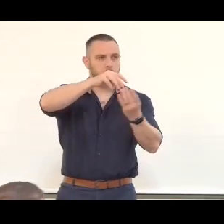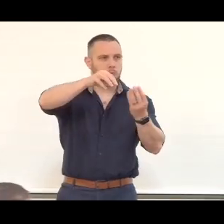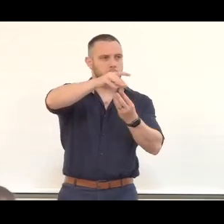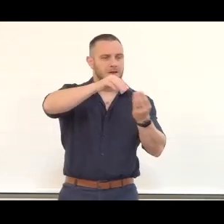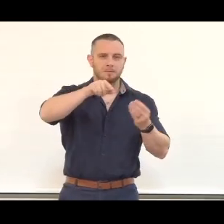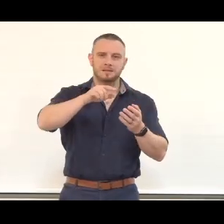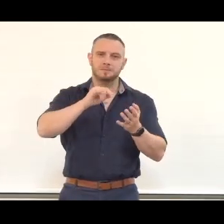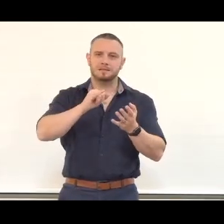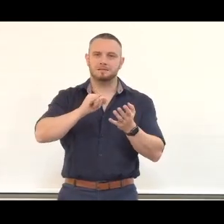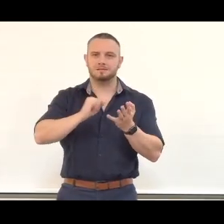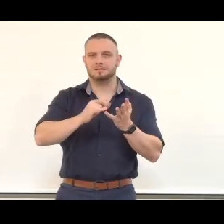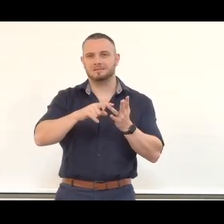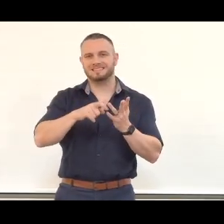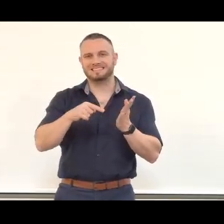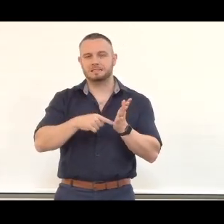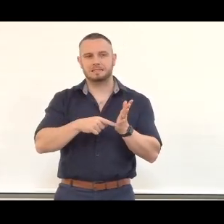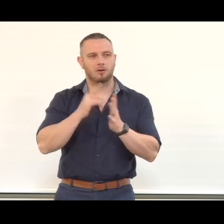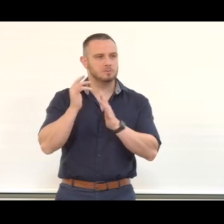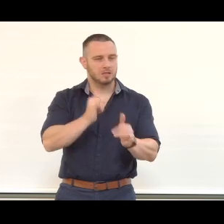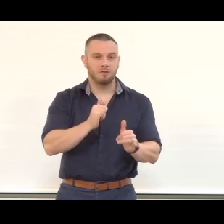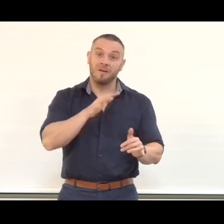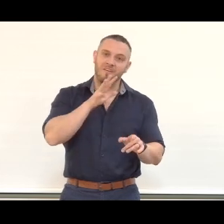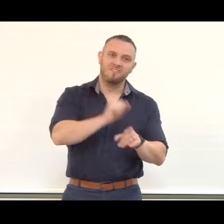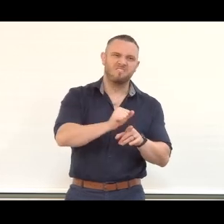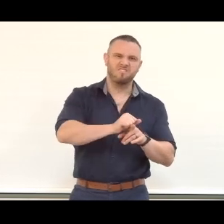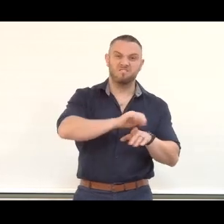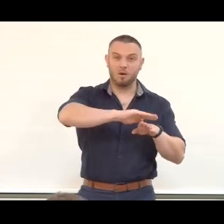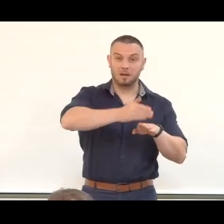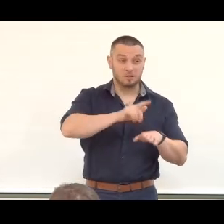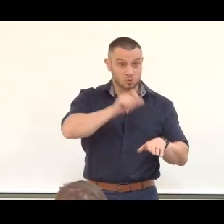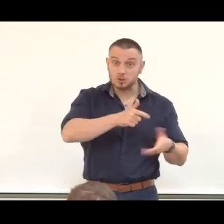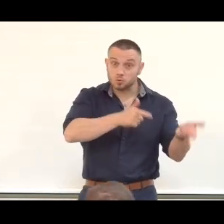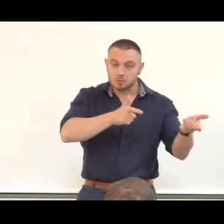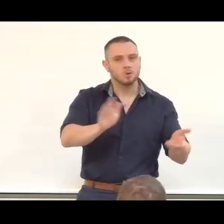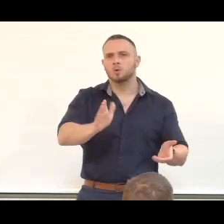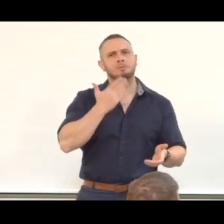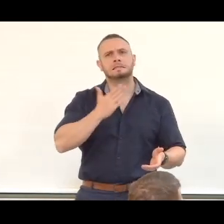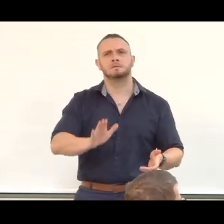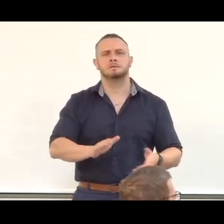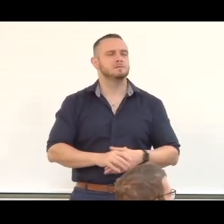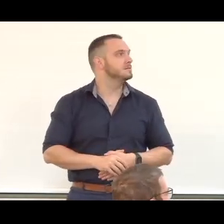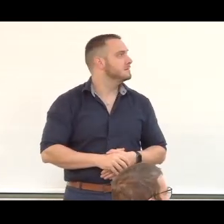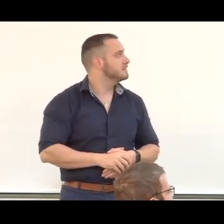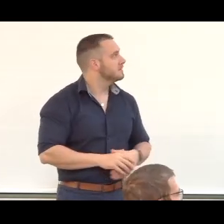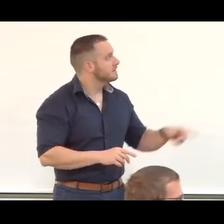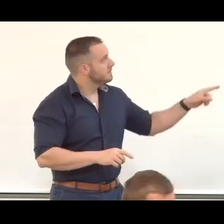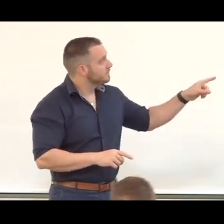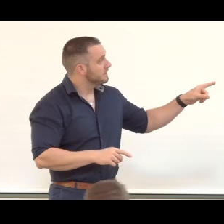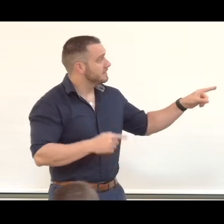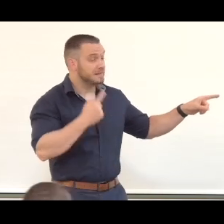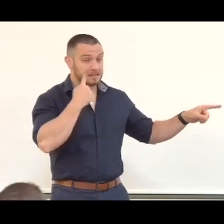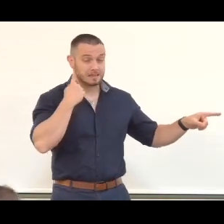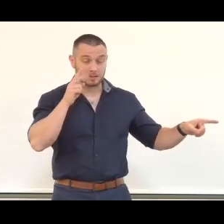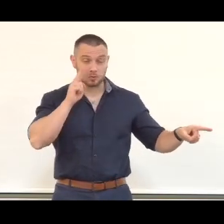scouts kind of doing the thing, and just the radio and like, found some camels, should we shoot them? Like, please don't. All right. I actually looked this picture up yesterday